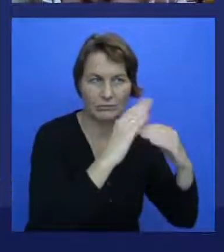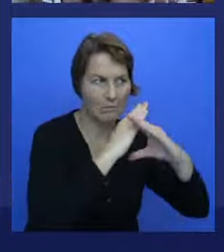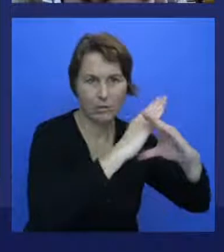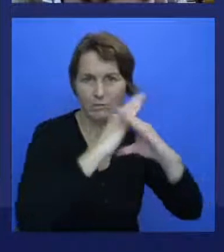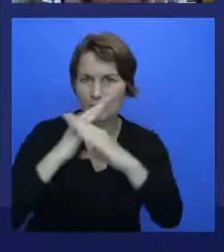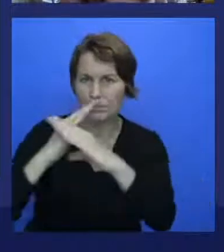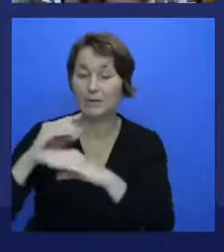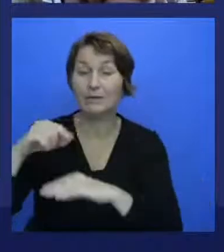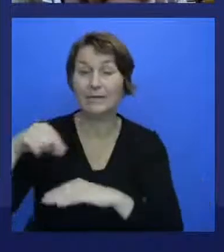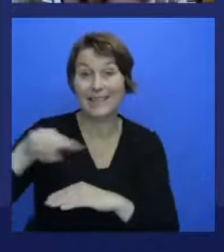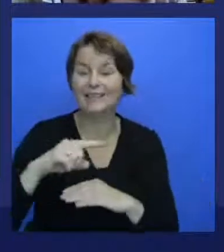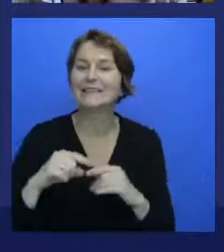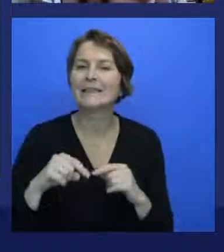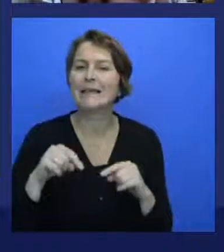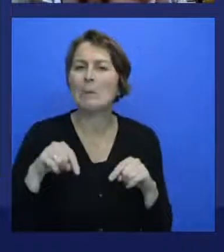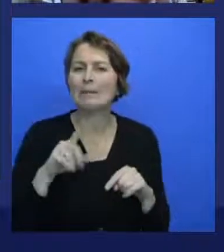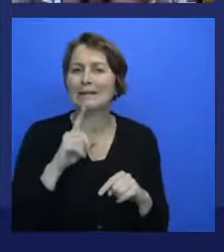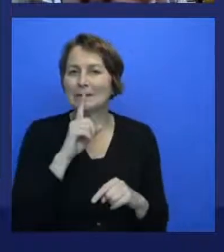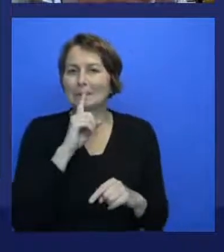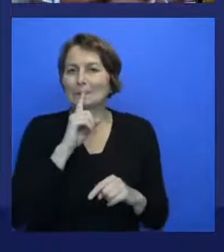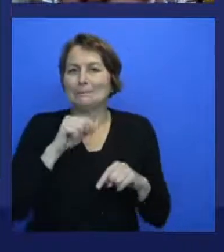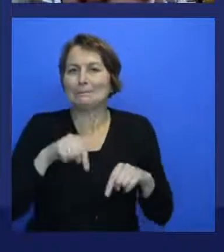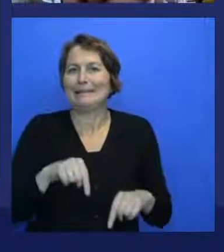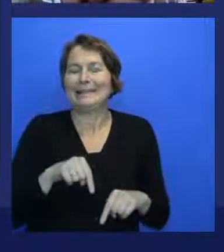serious, but I feel like